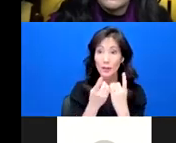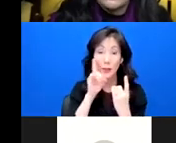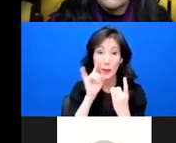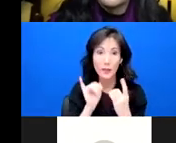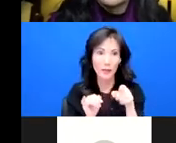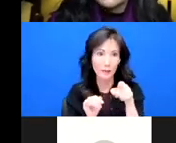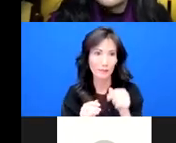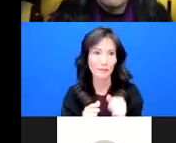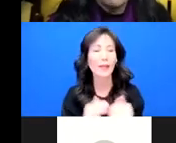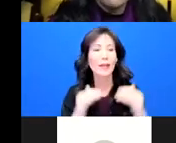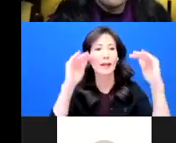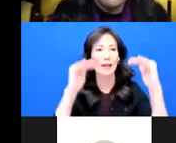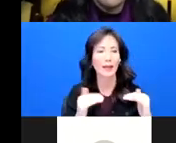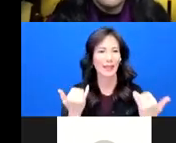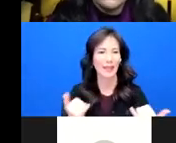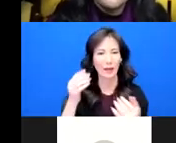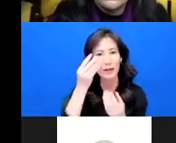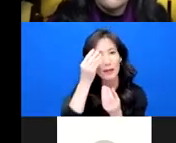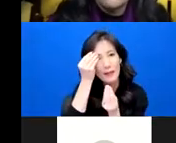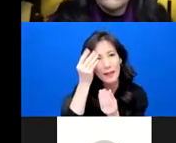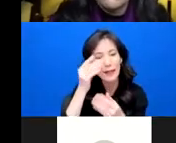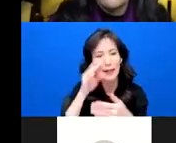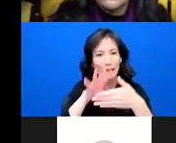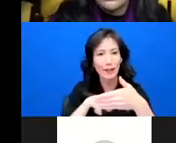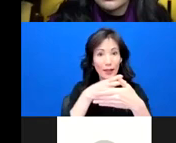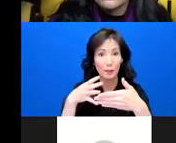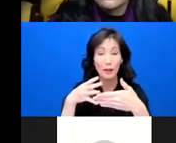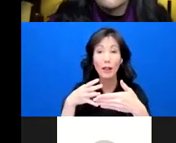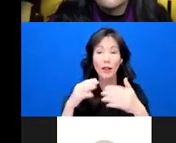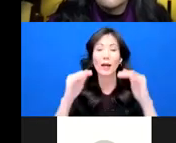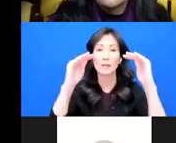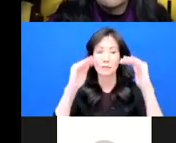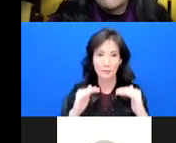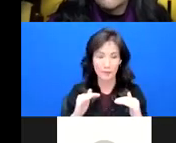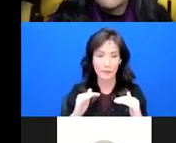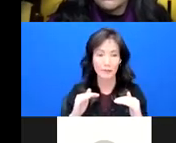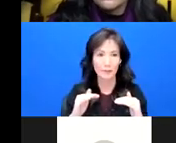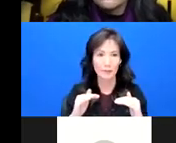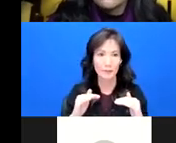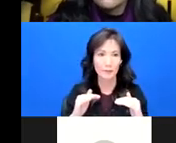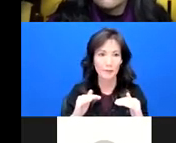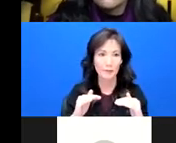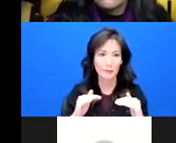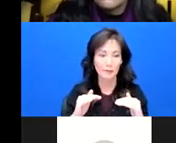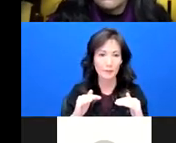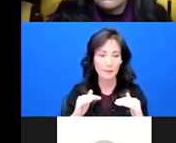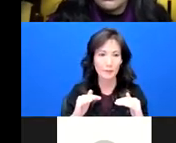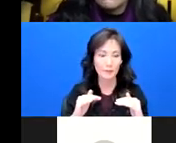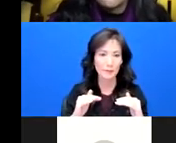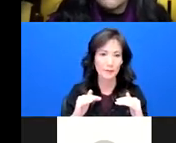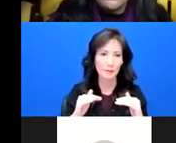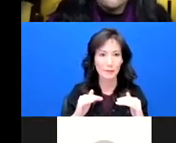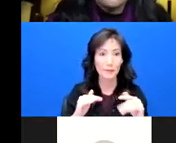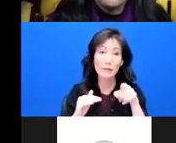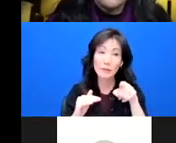And we have the data table, and we'll go to the next slide, which I believe is going to highlight some numbers for us.